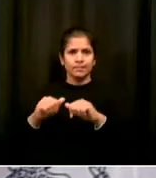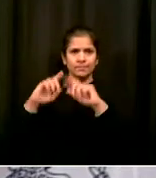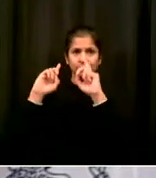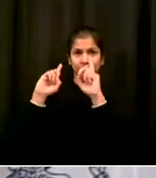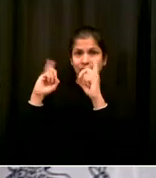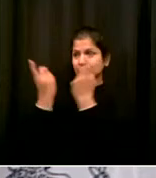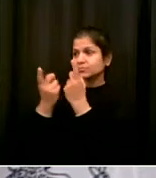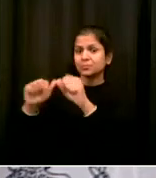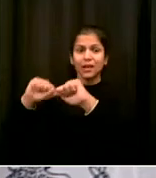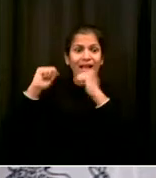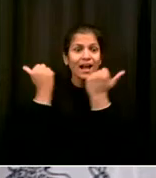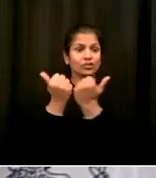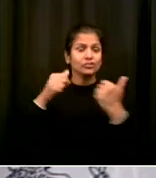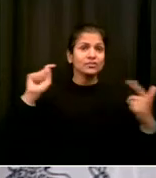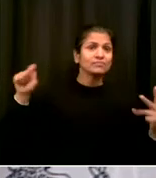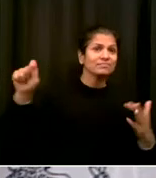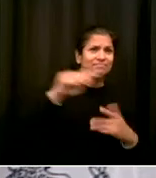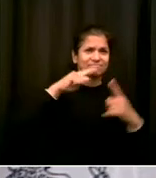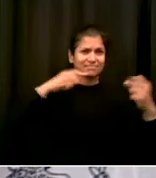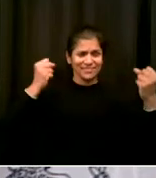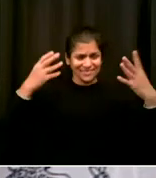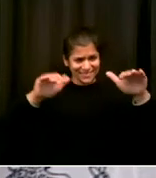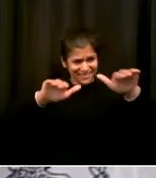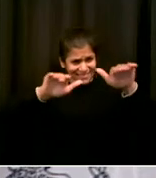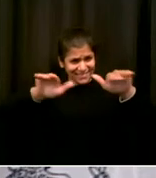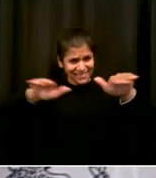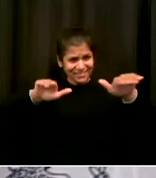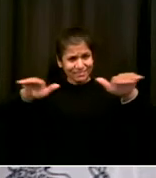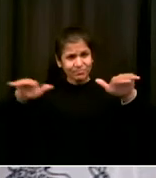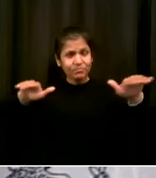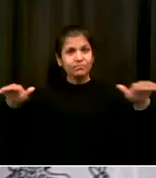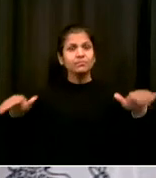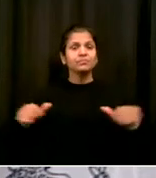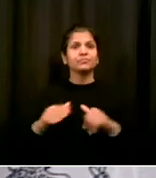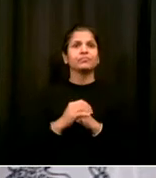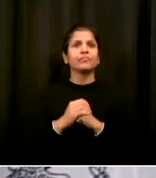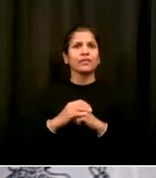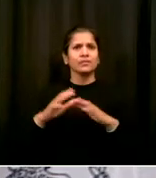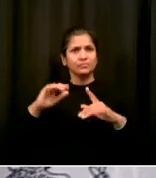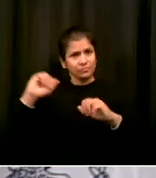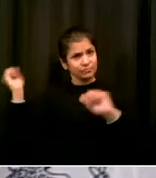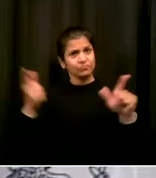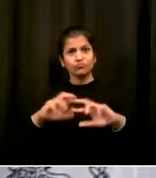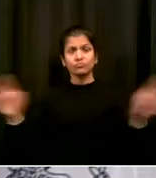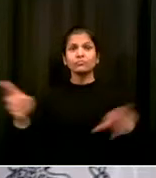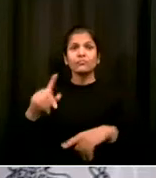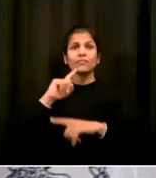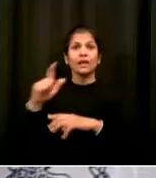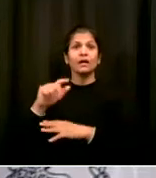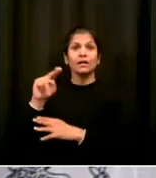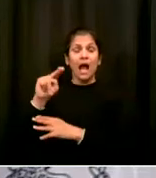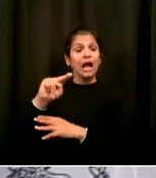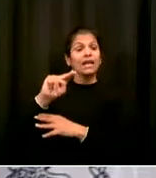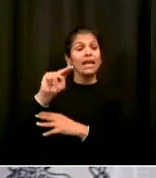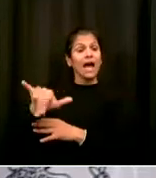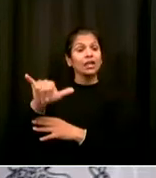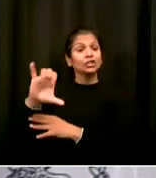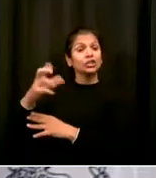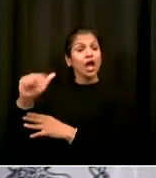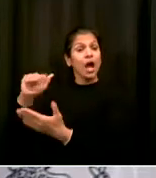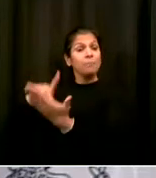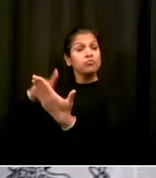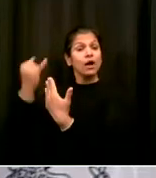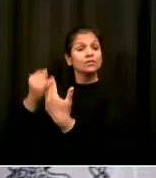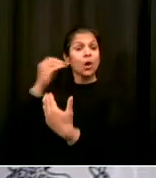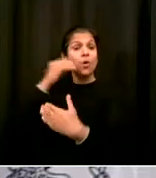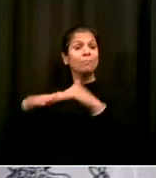about public housing, NYCHA, our community centers. We're going to be out there in NYCHA developments over the months ahead. They're going to be